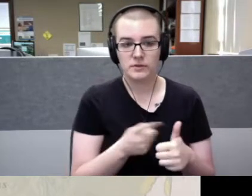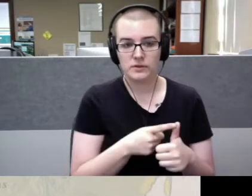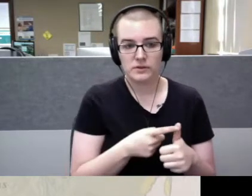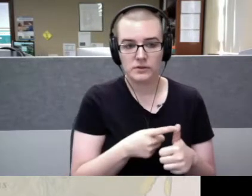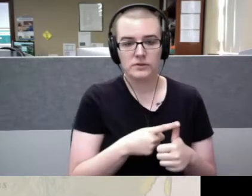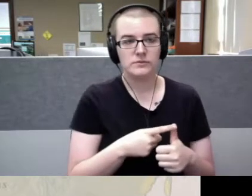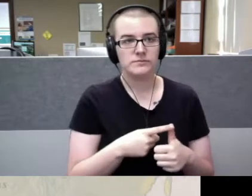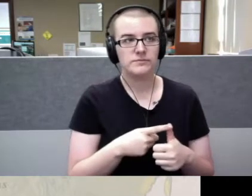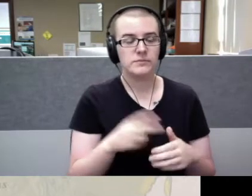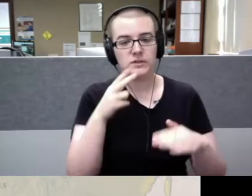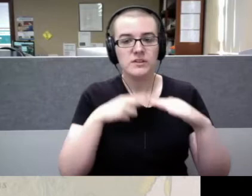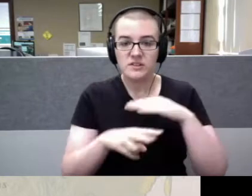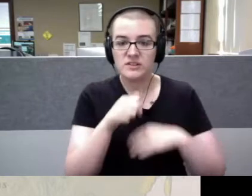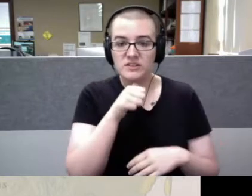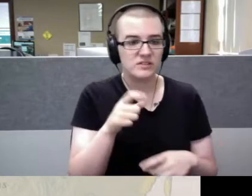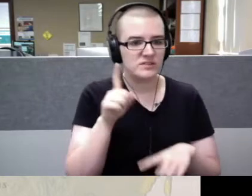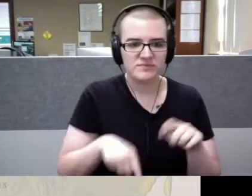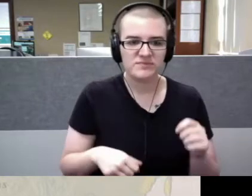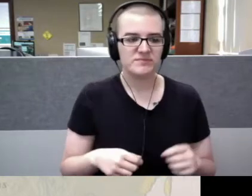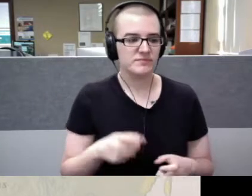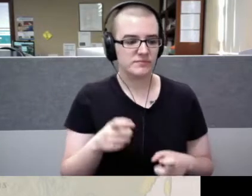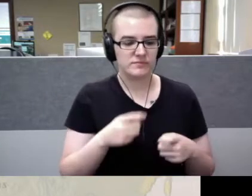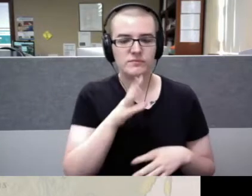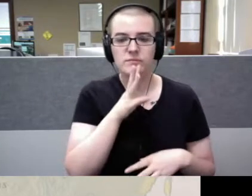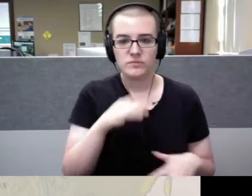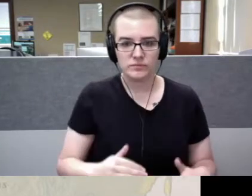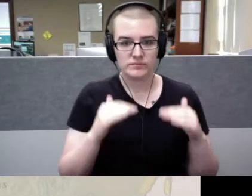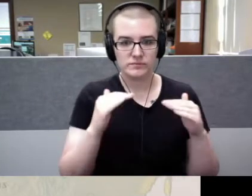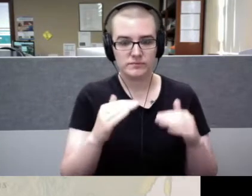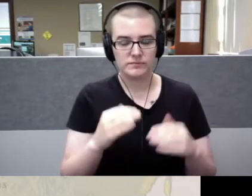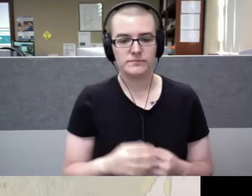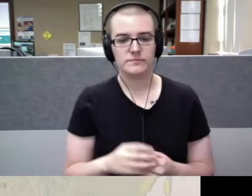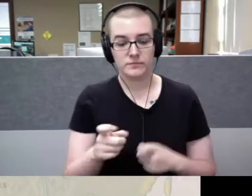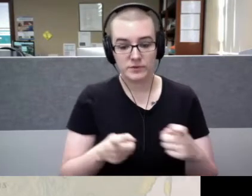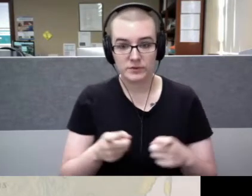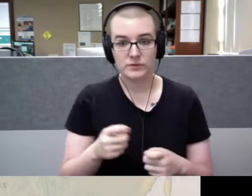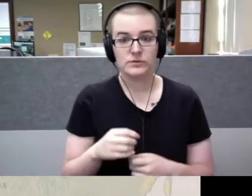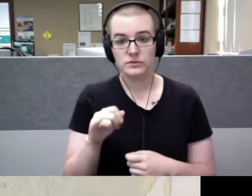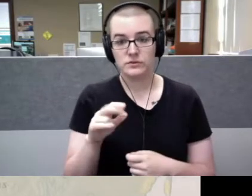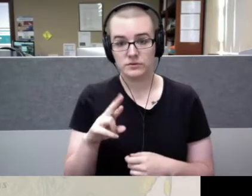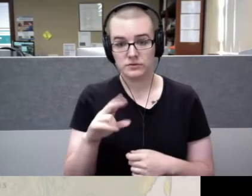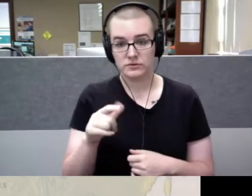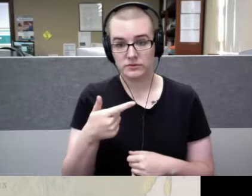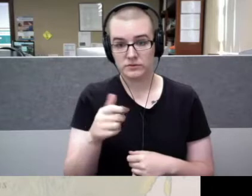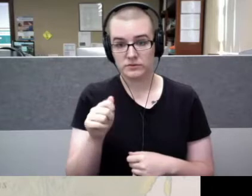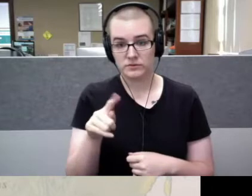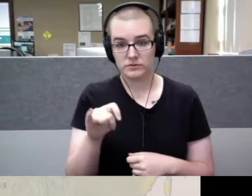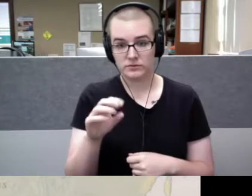you create irrigation. And you can see in the bottom right-hand